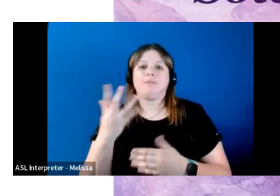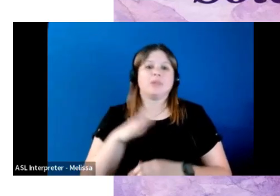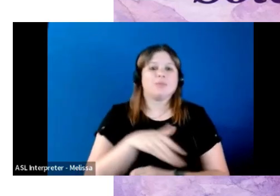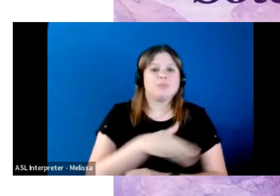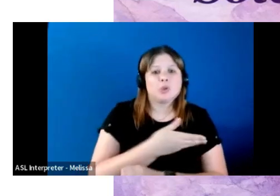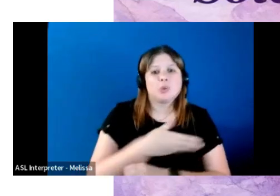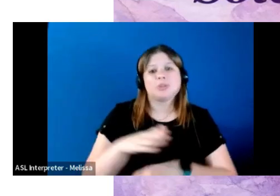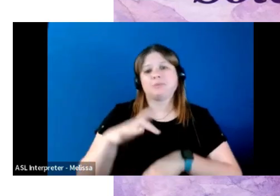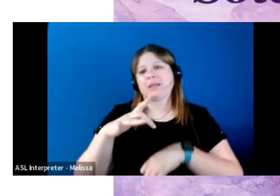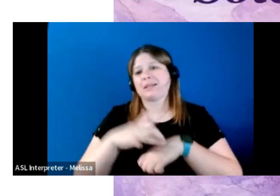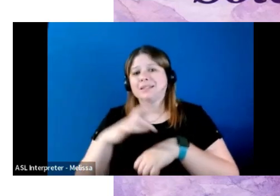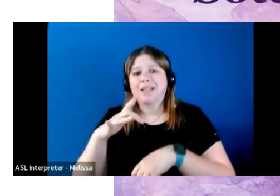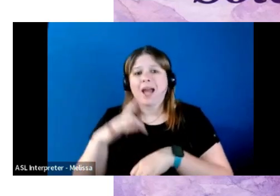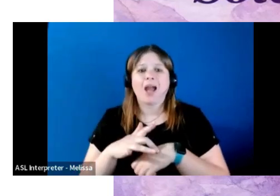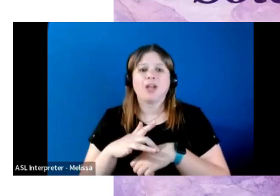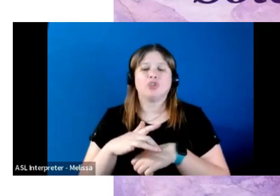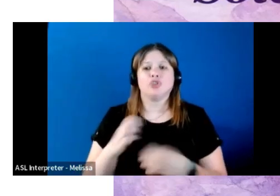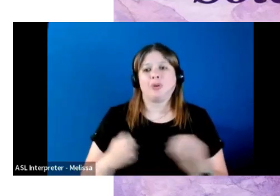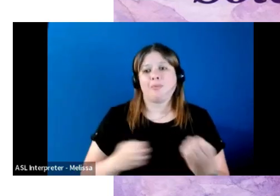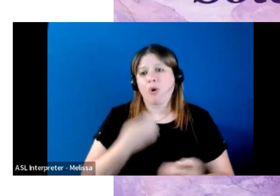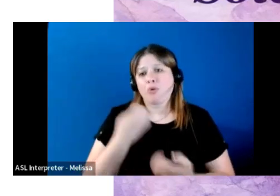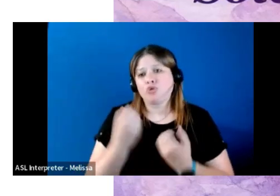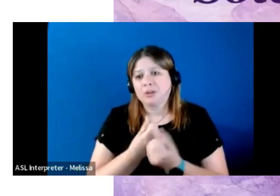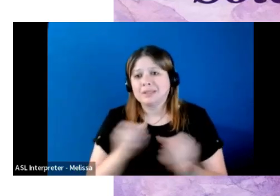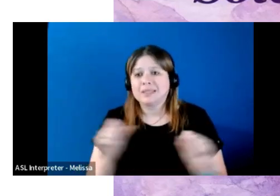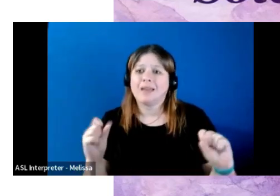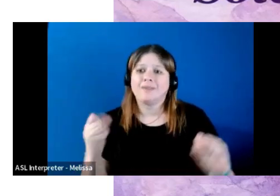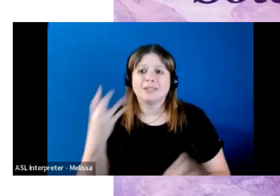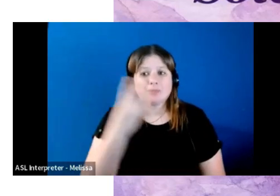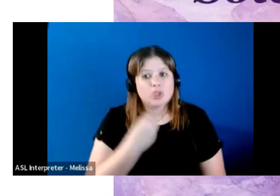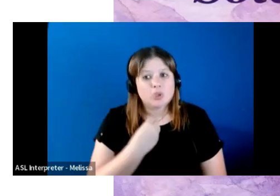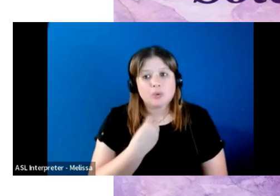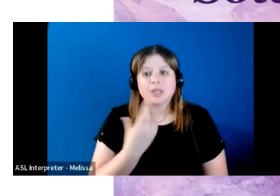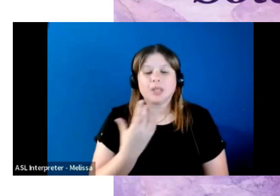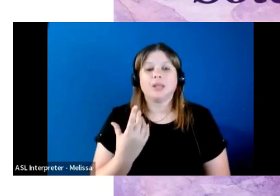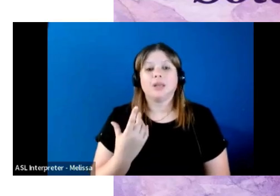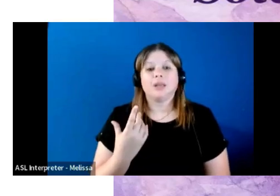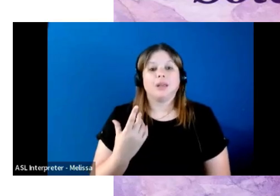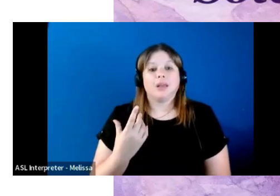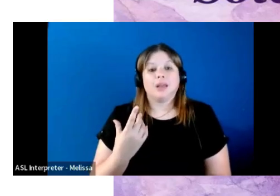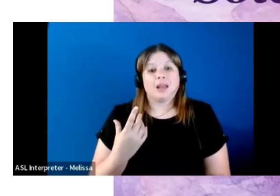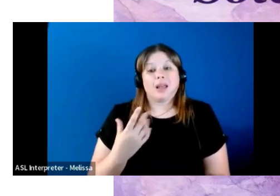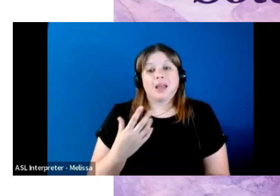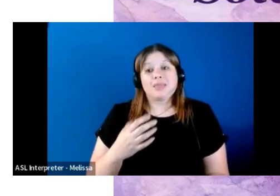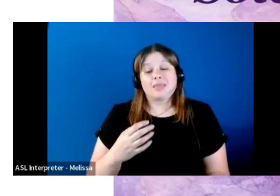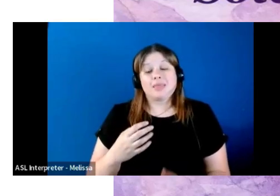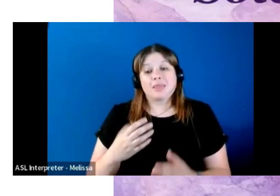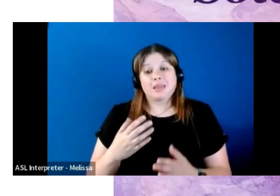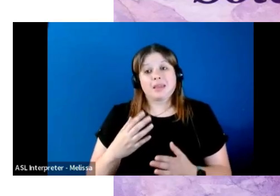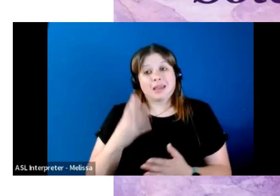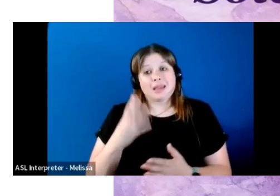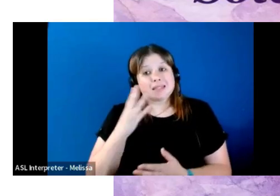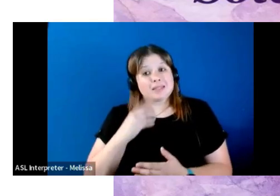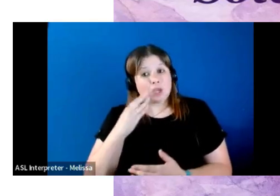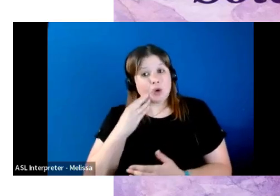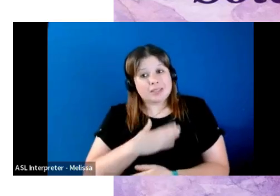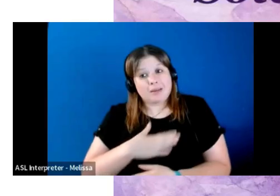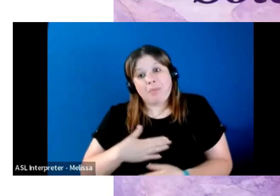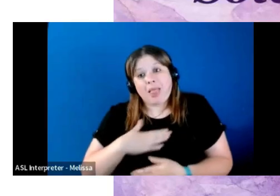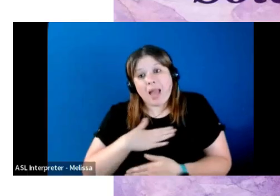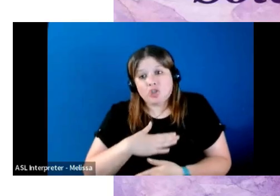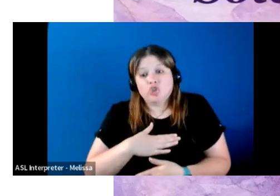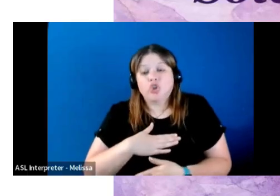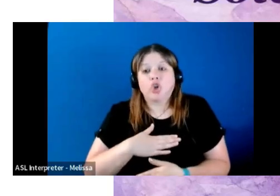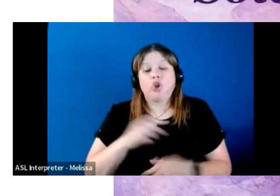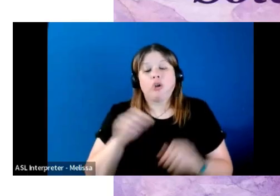beauty. And then the experience of pleasure can be a way that